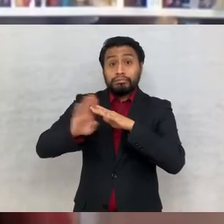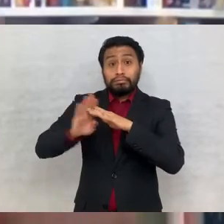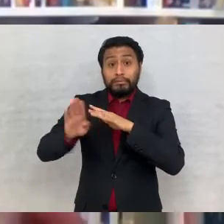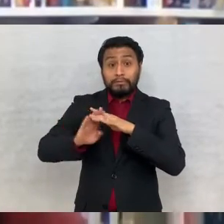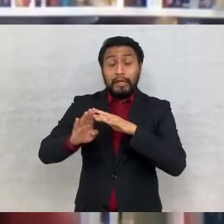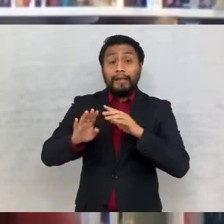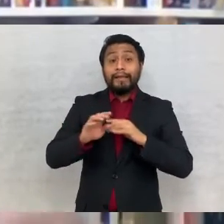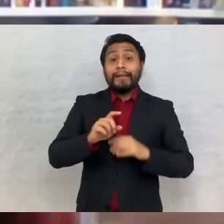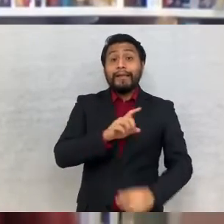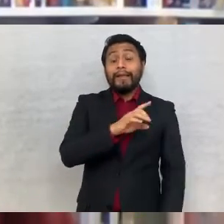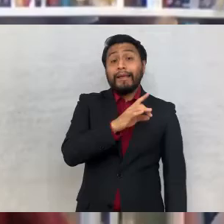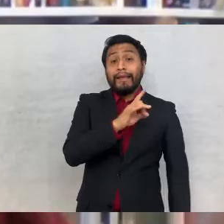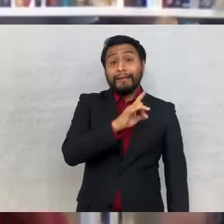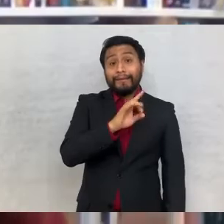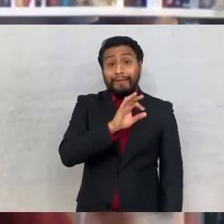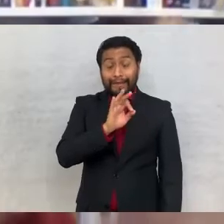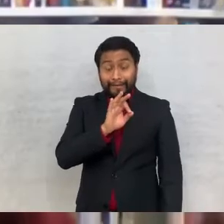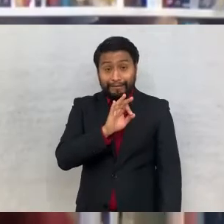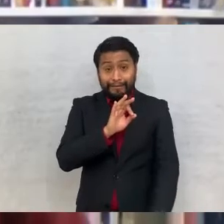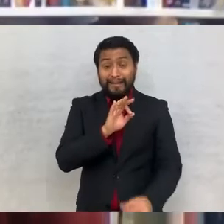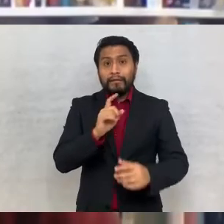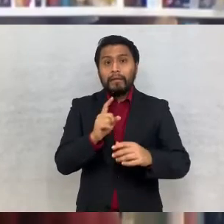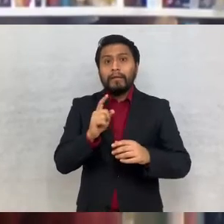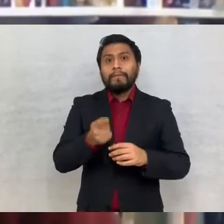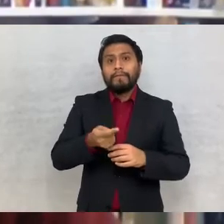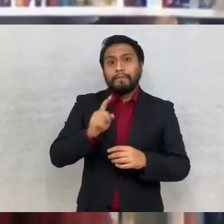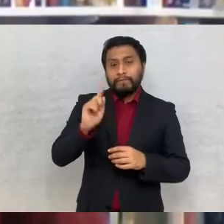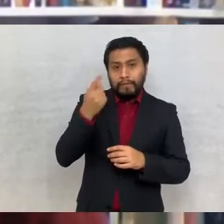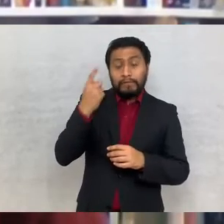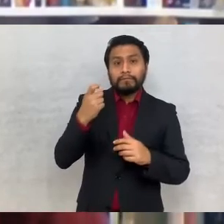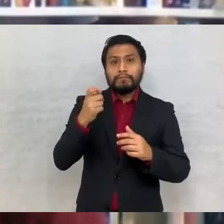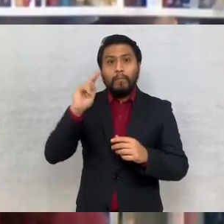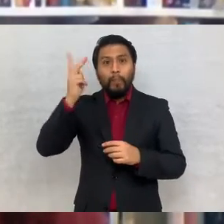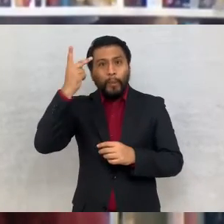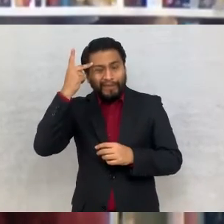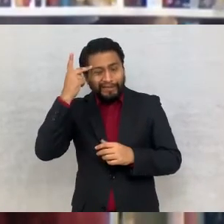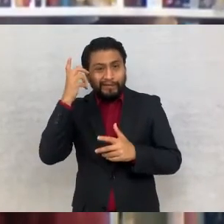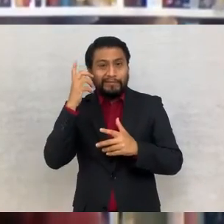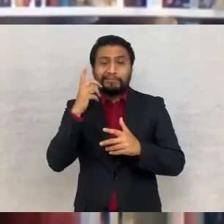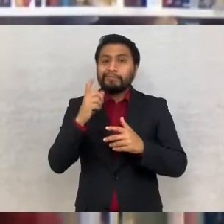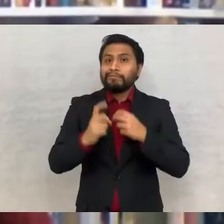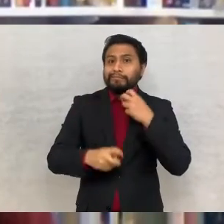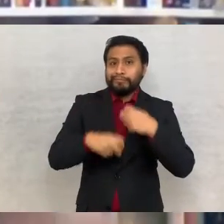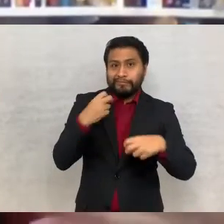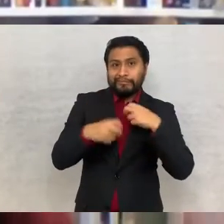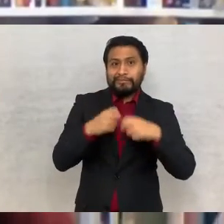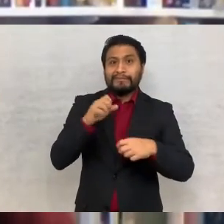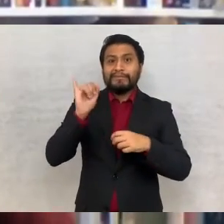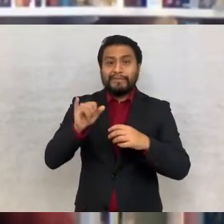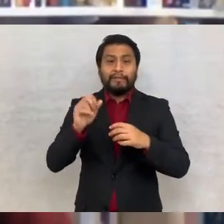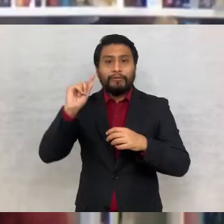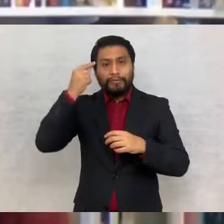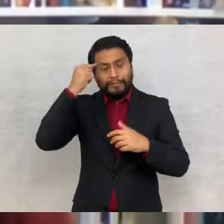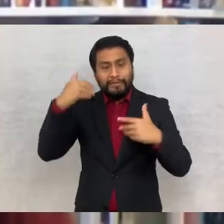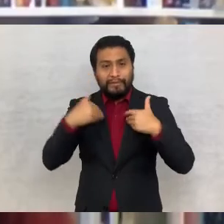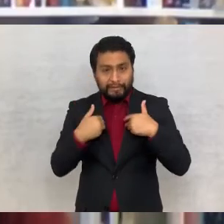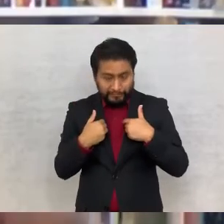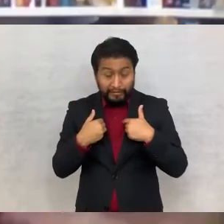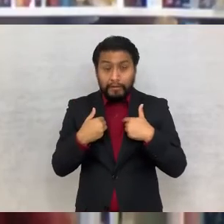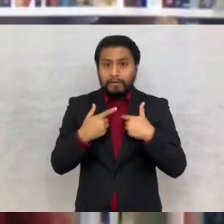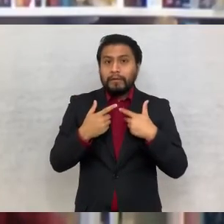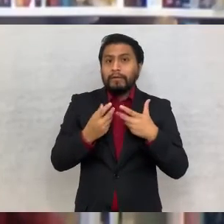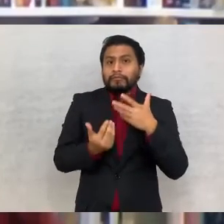and criminology, with special emphasis on eugenics. Among the main authors of this genre are Antonio Argarich and